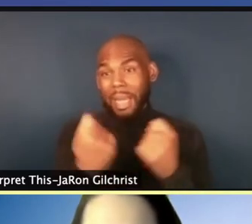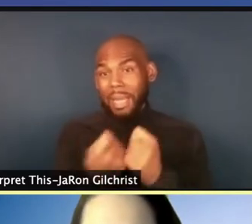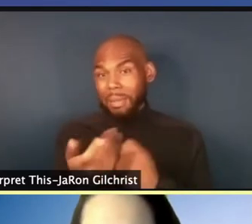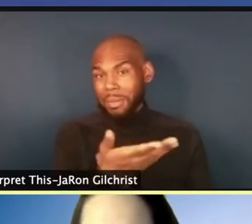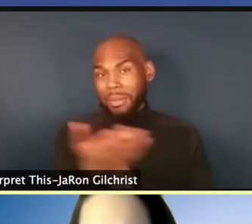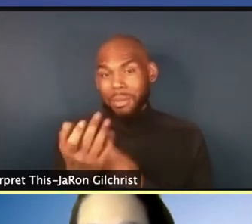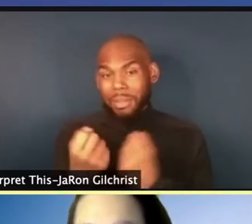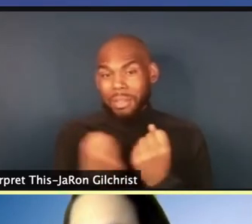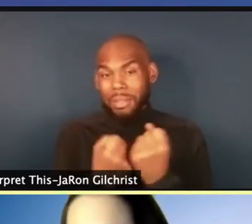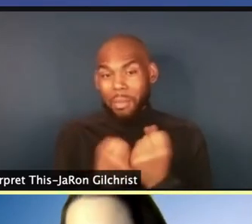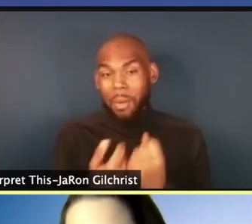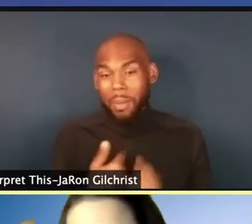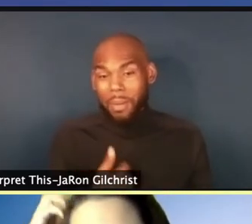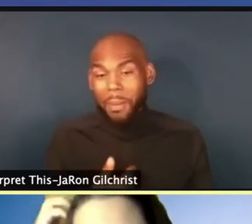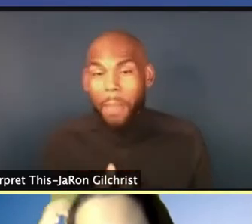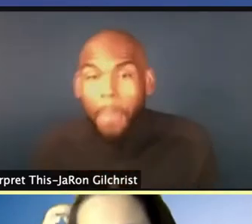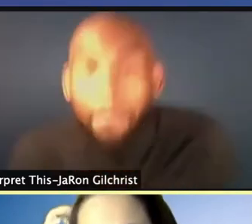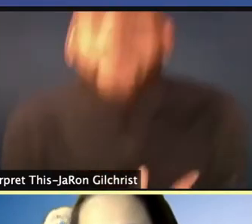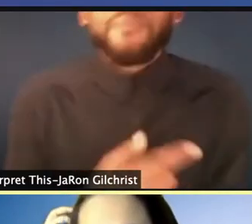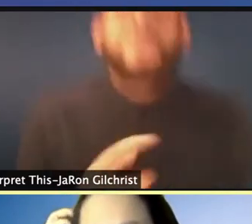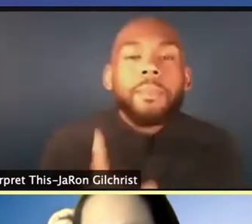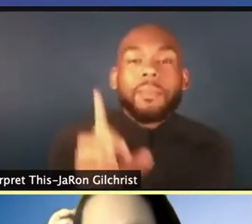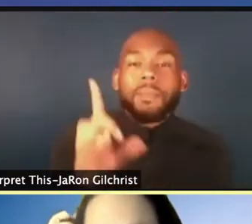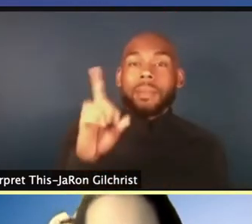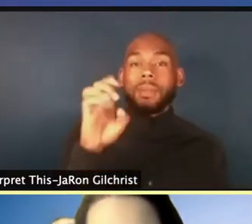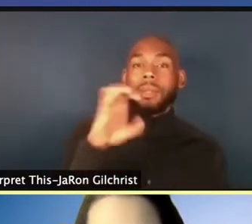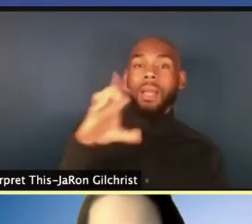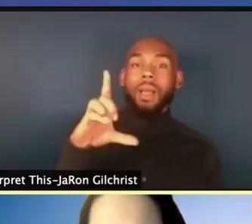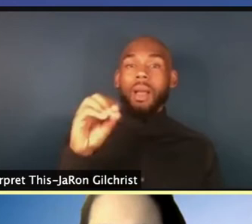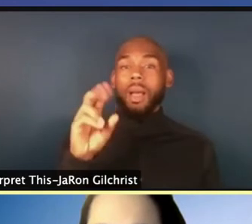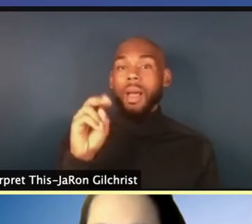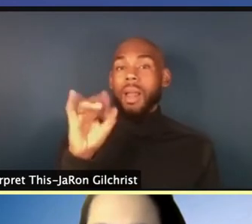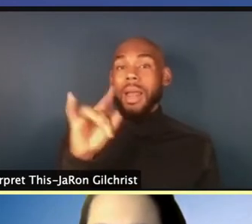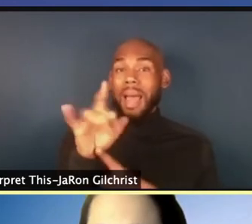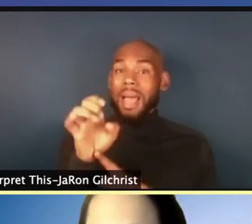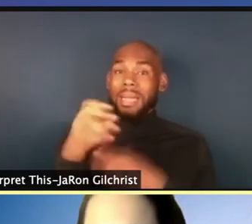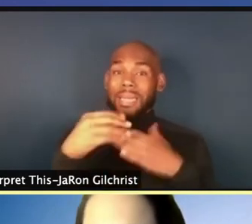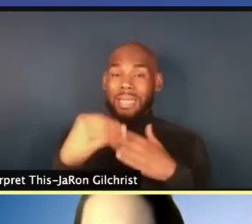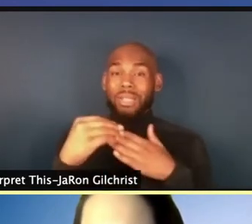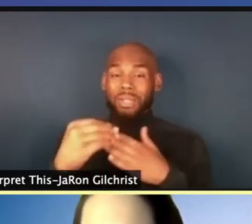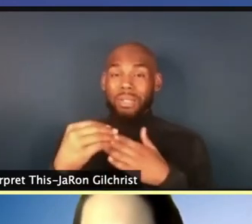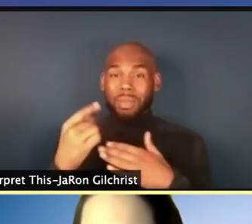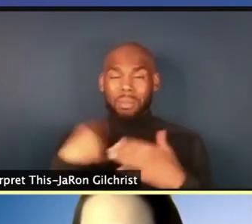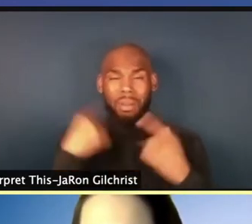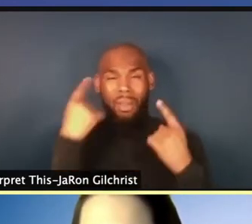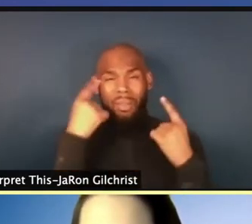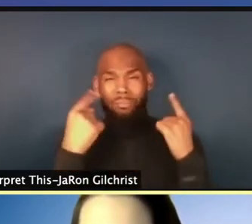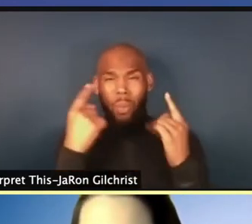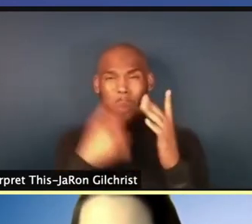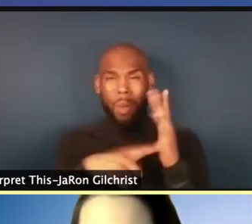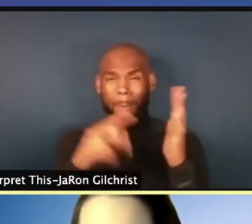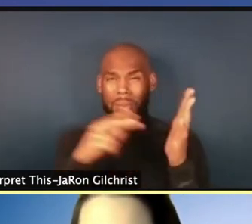So decolonized leadership, when I think about what that means, I think about